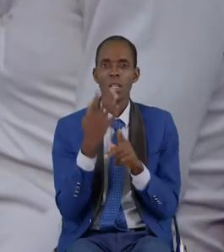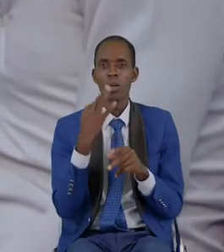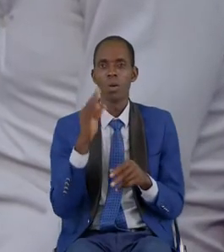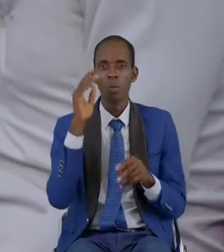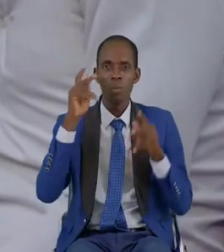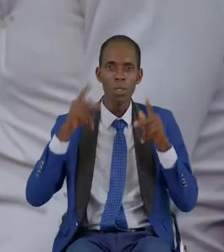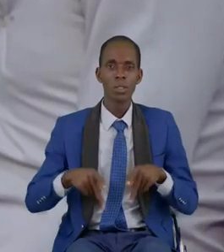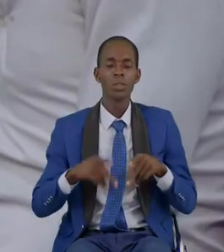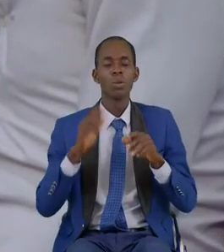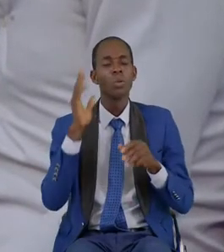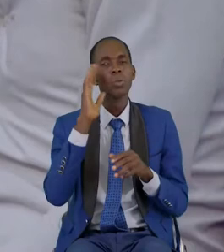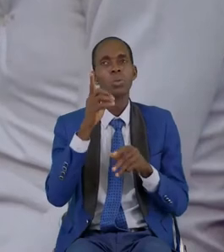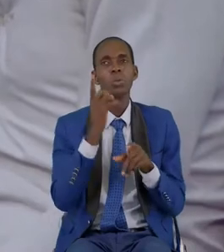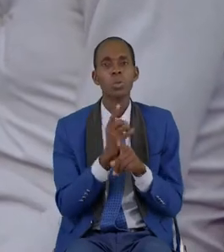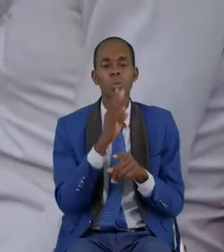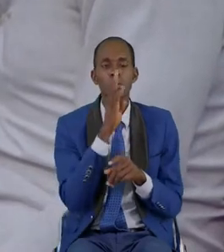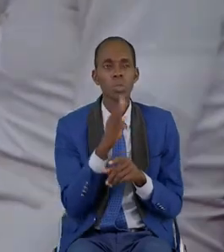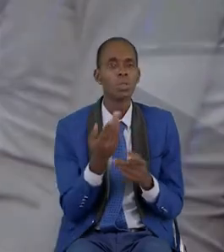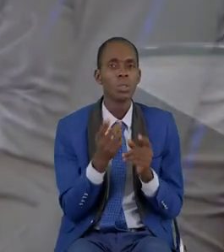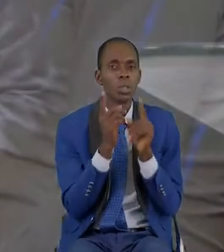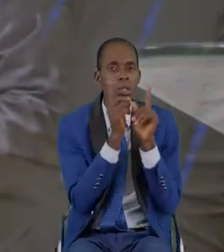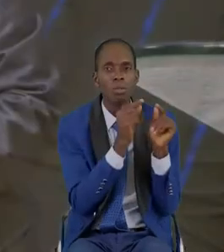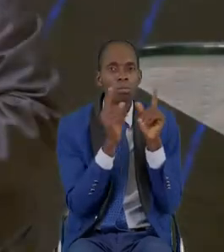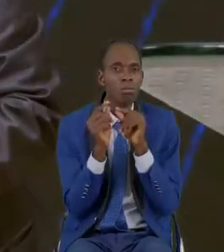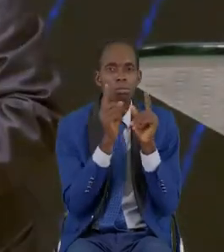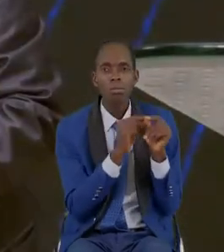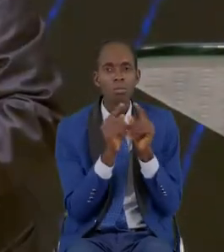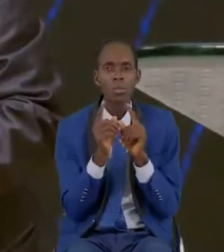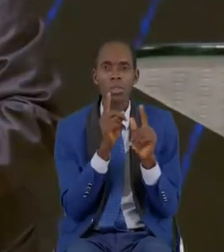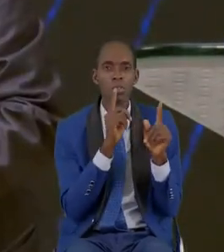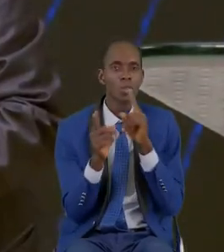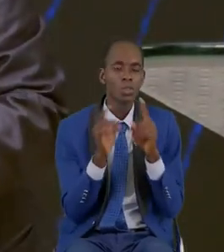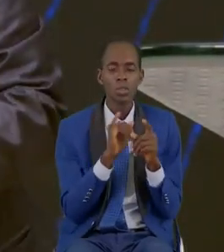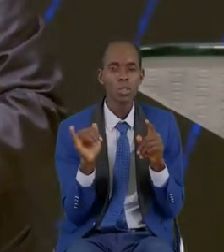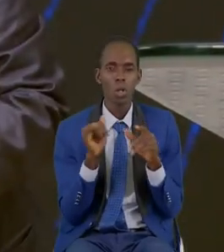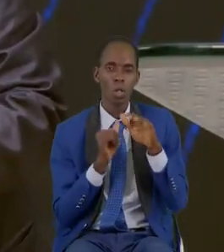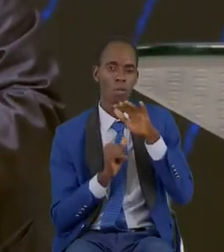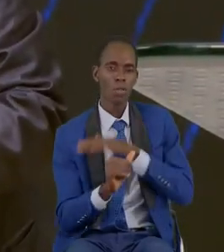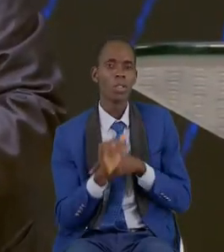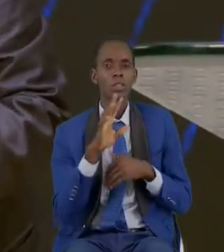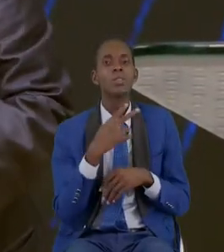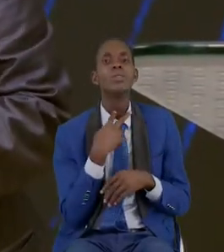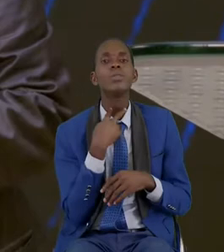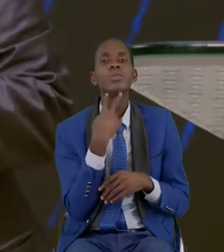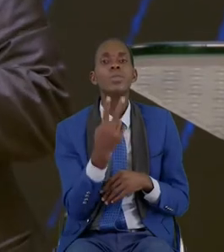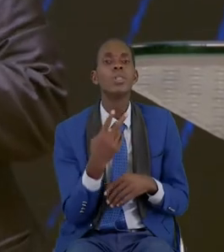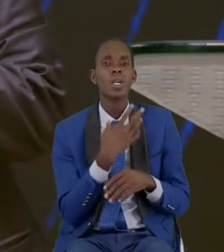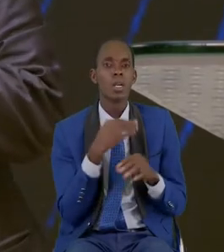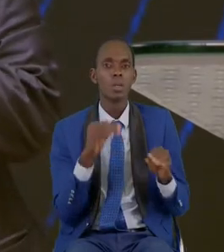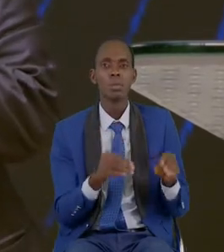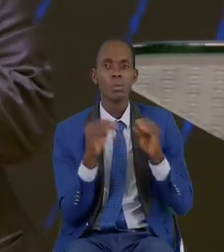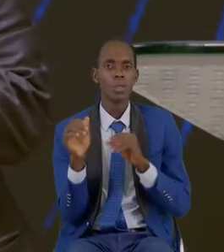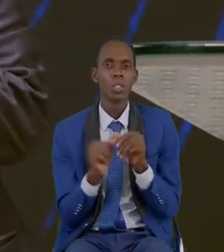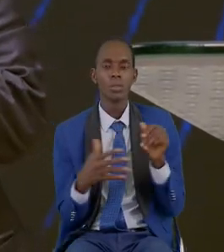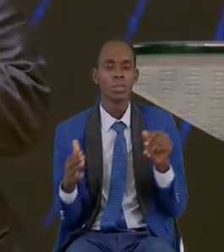you be gossiping, talking under your voice, and putting everything under the